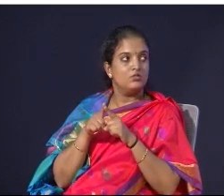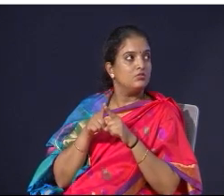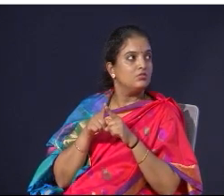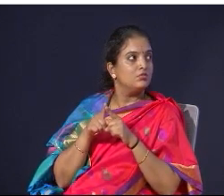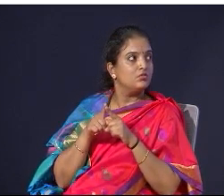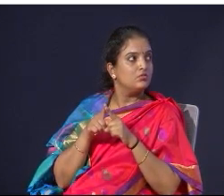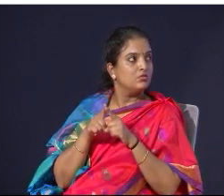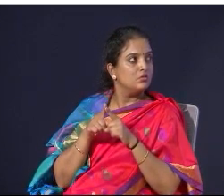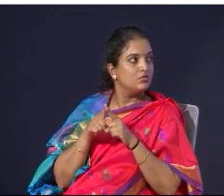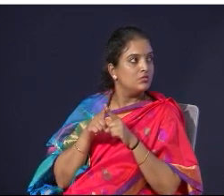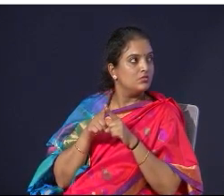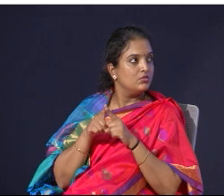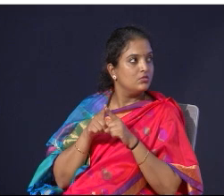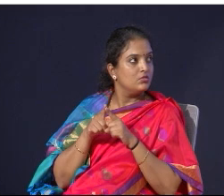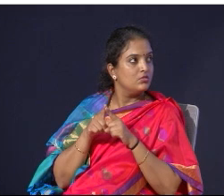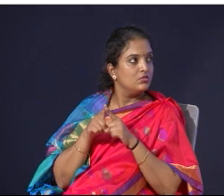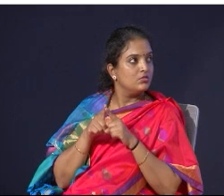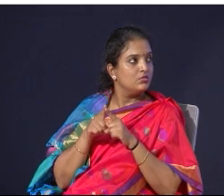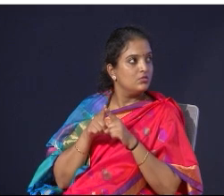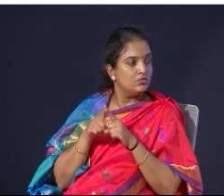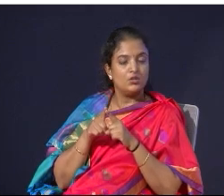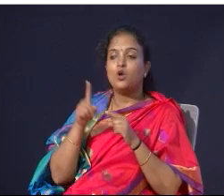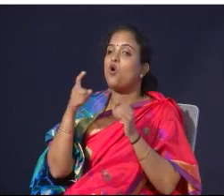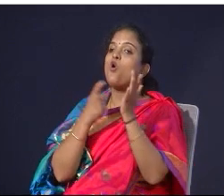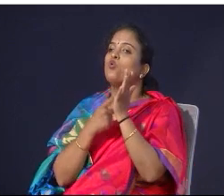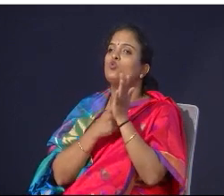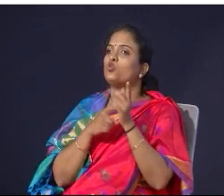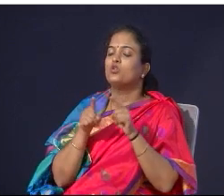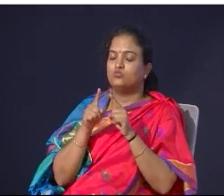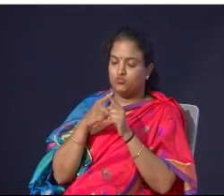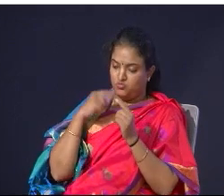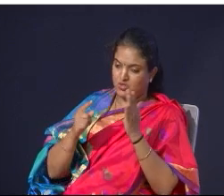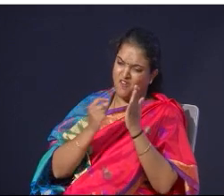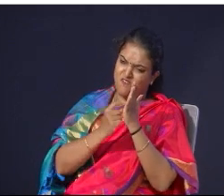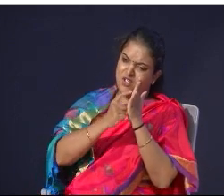right? So it is not a rule that you have to always enlarge it.